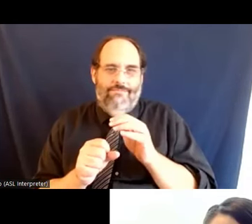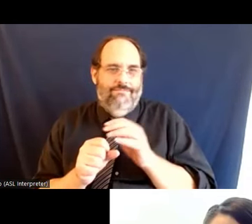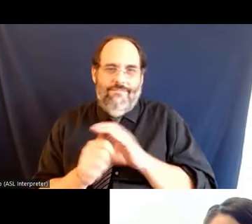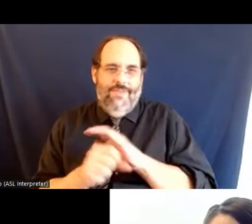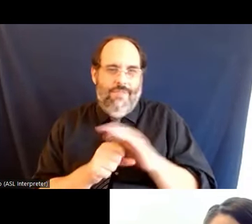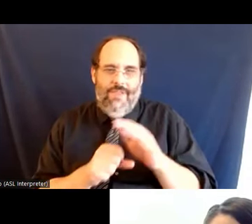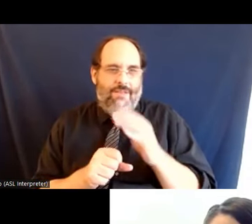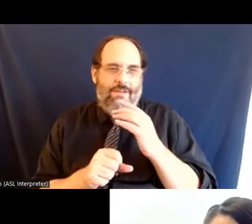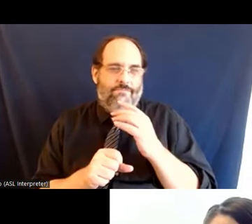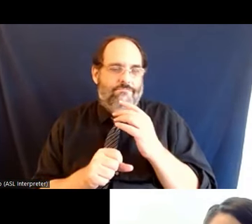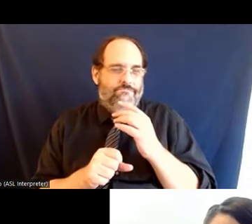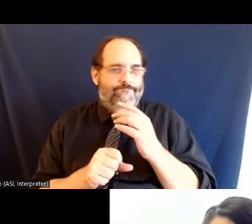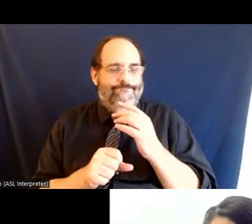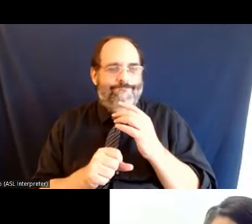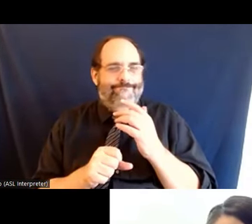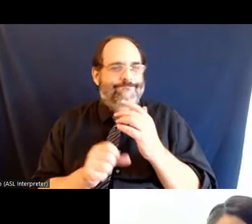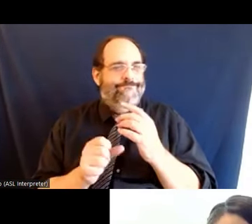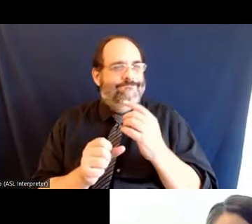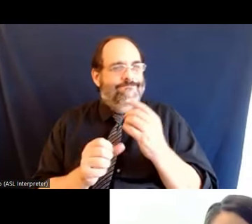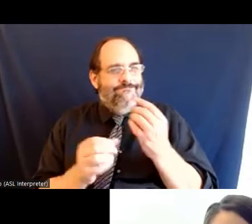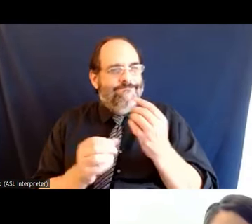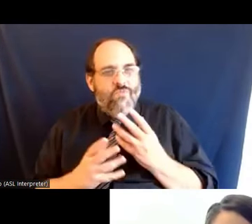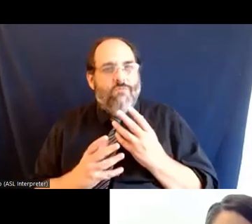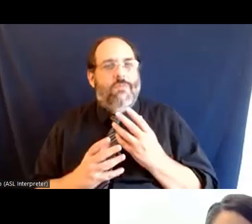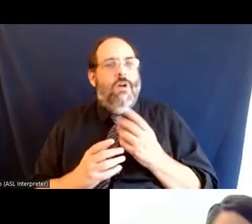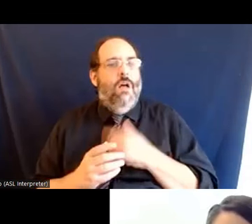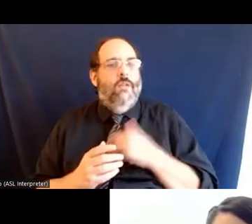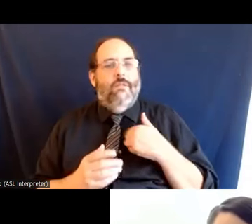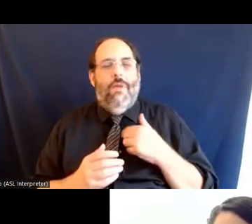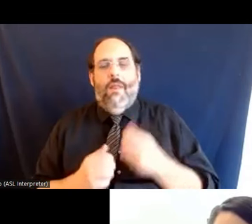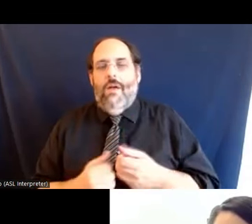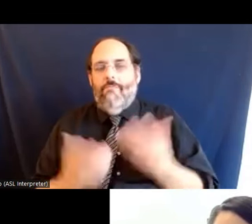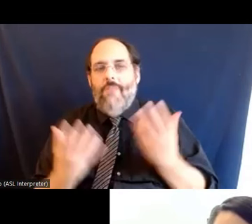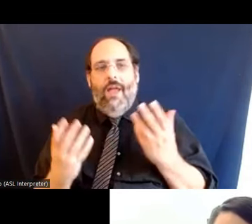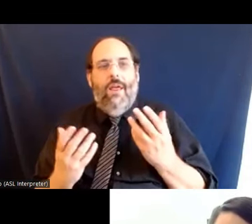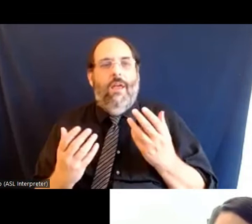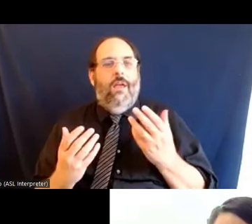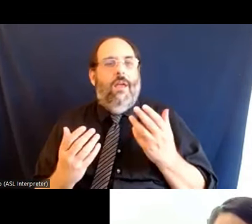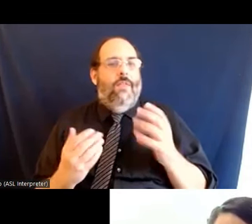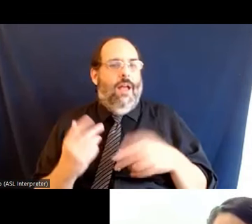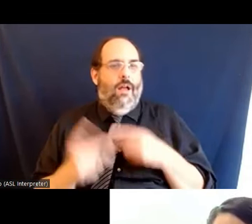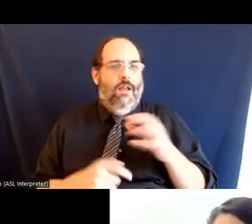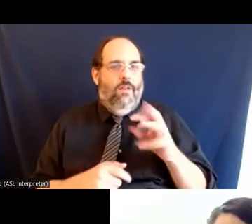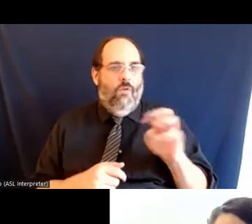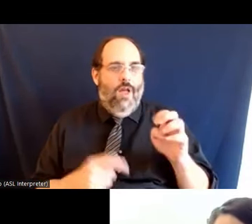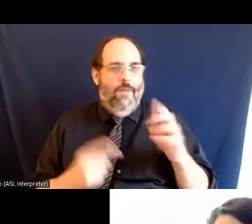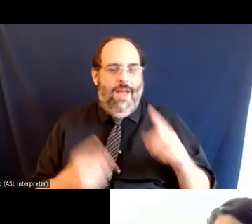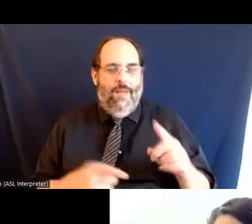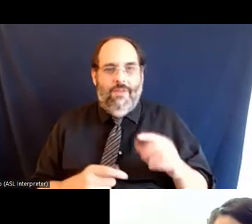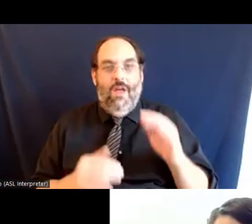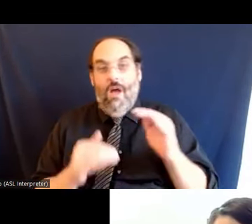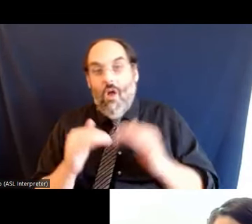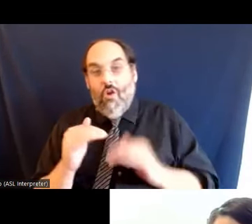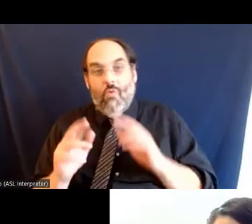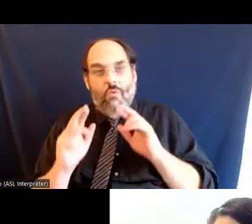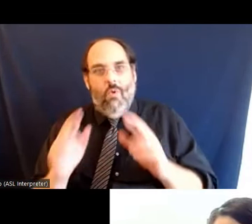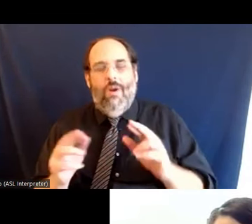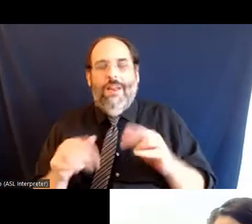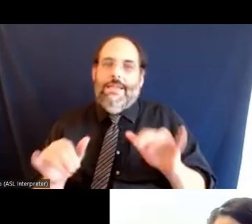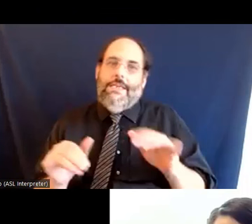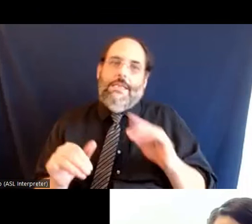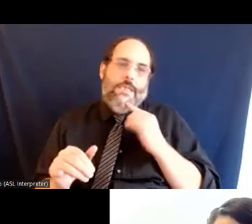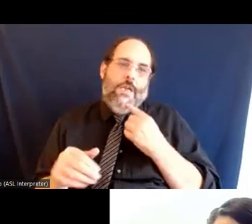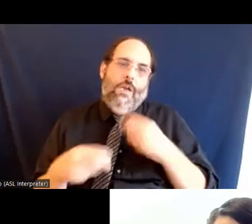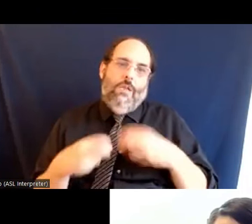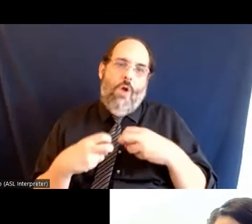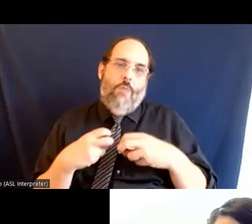fully reveal the extent of hate crimes that we face in the country. Underreporting of hate crimes remains a